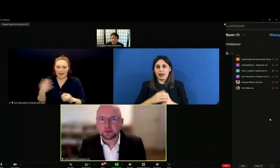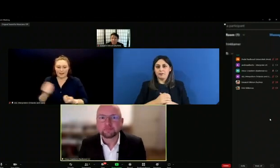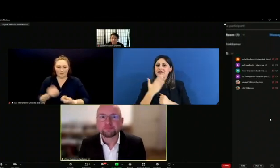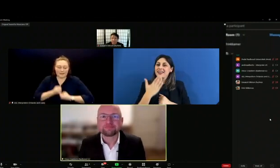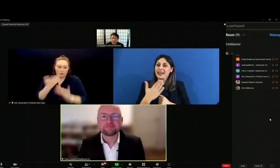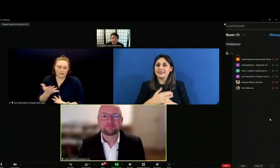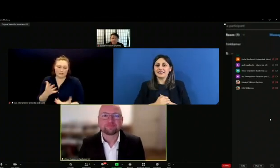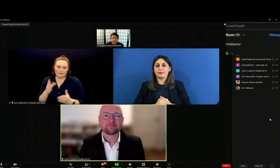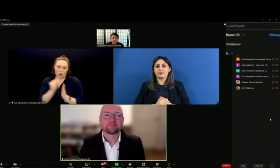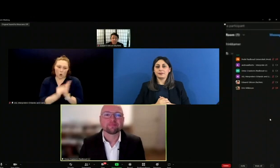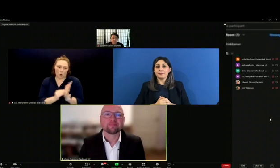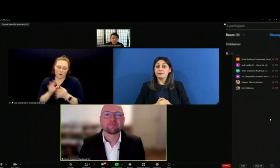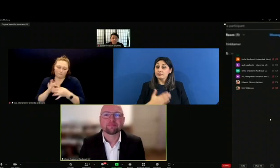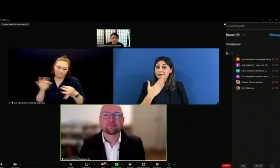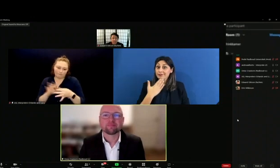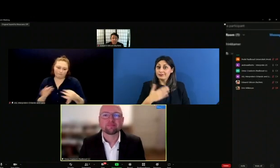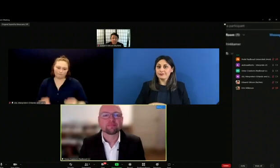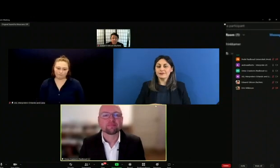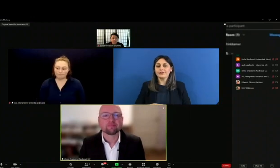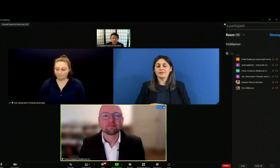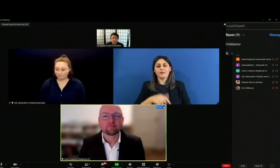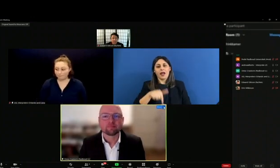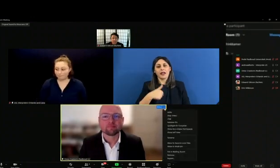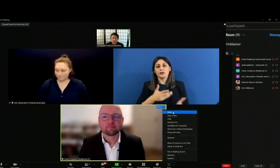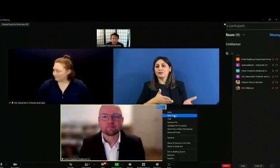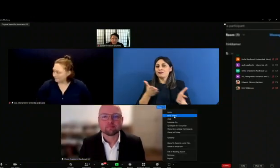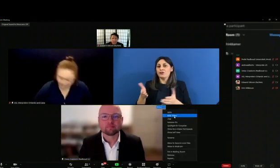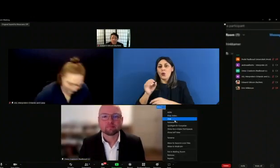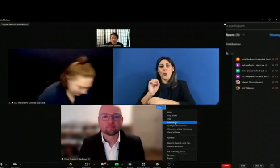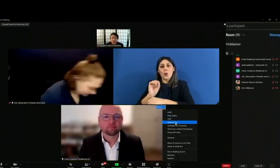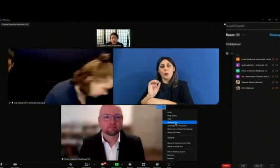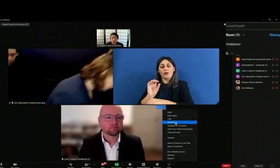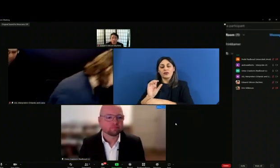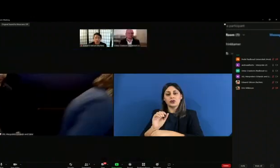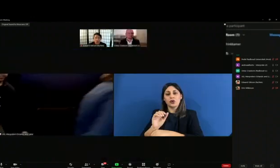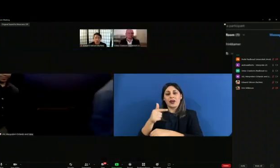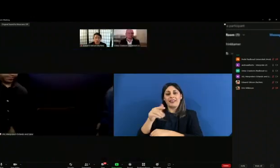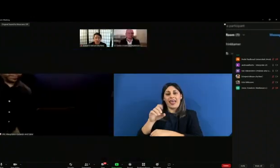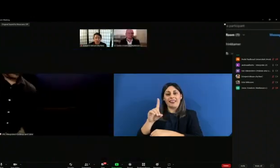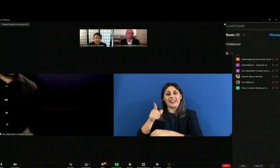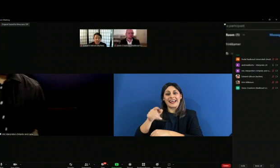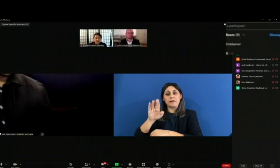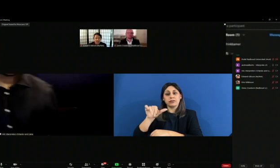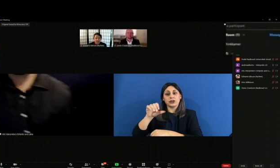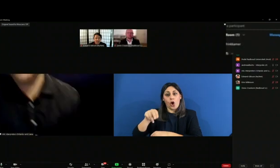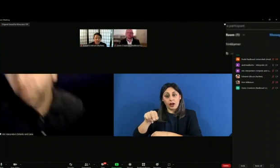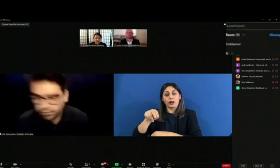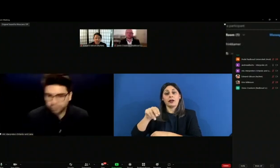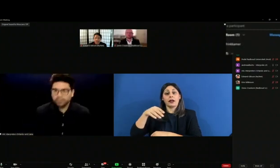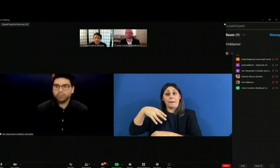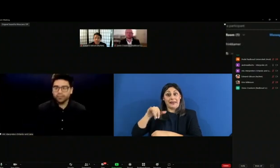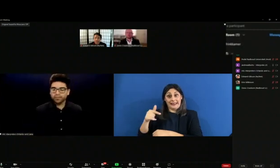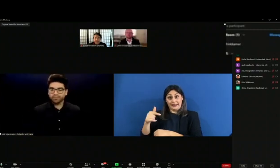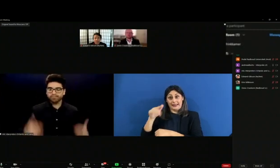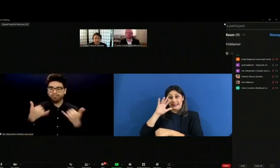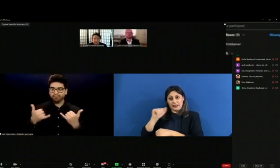Thank you. Thank you. We will now go to Professor Ted Gibson of MIT, who